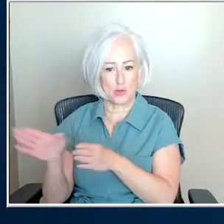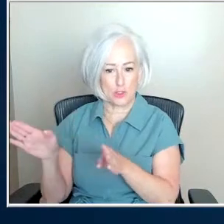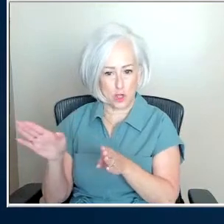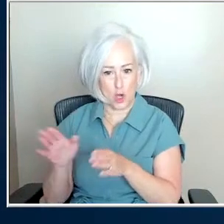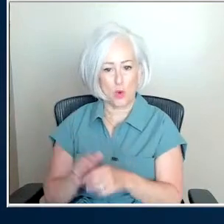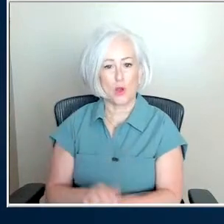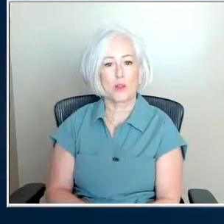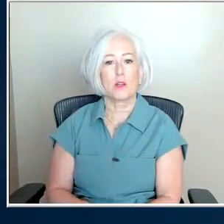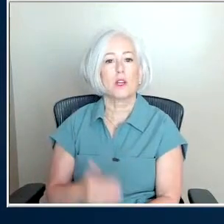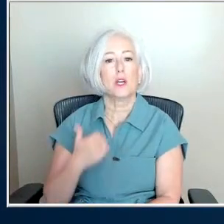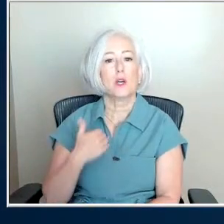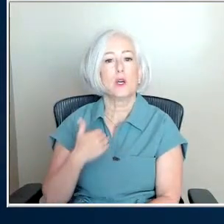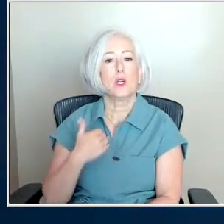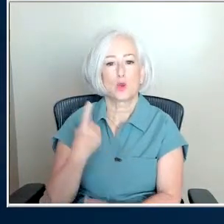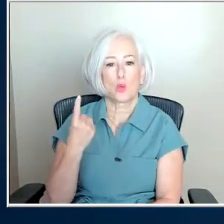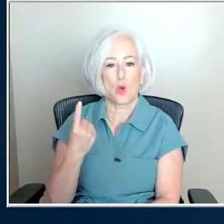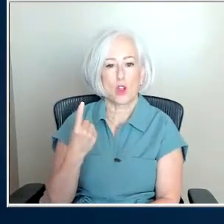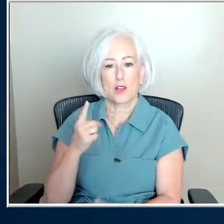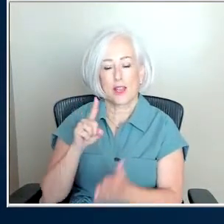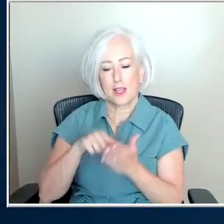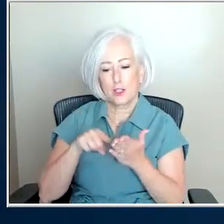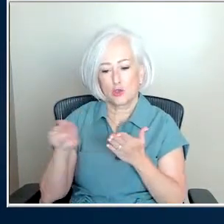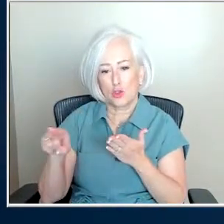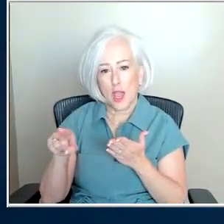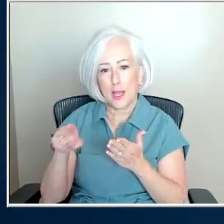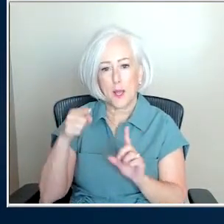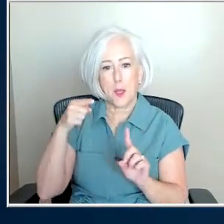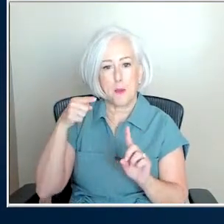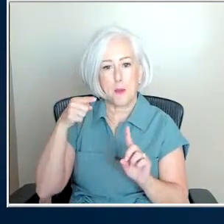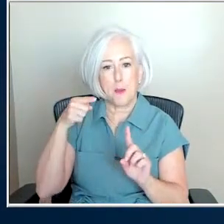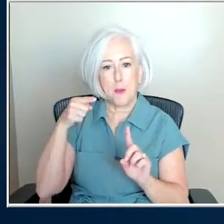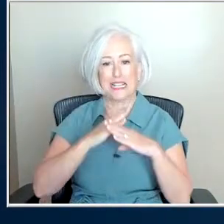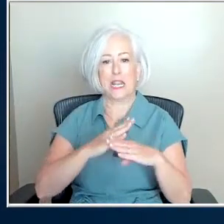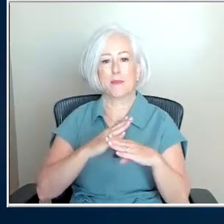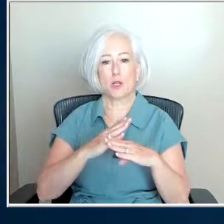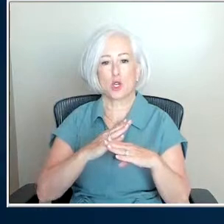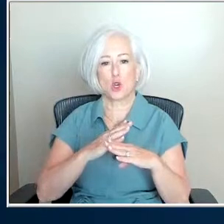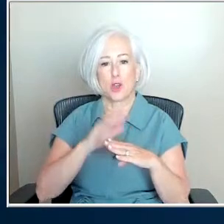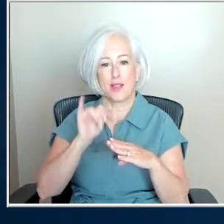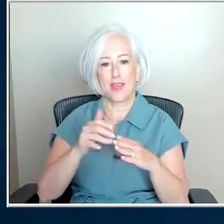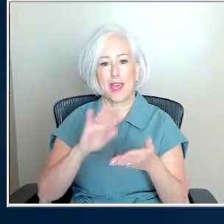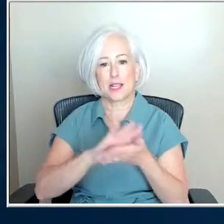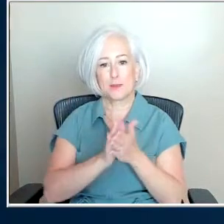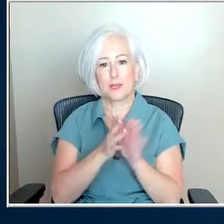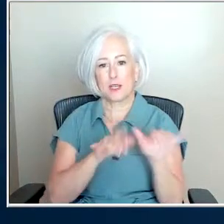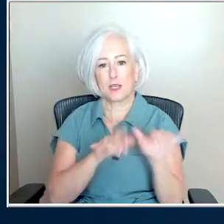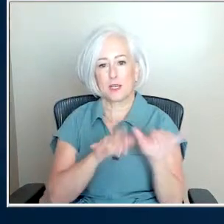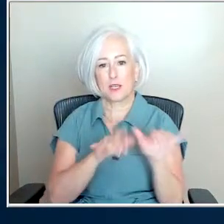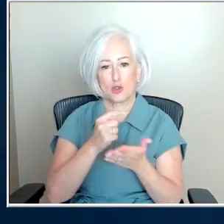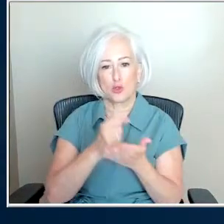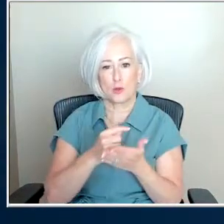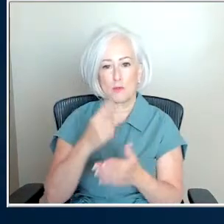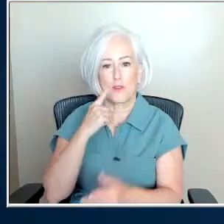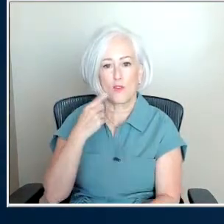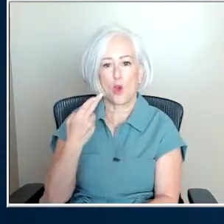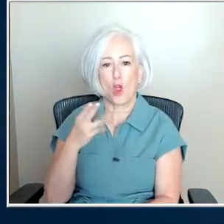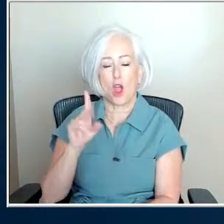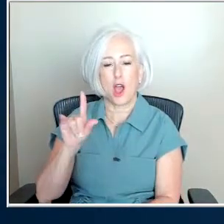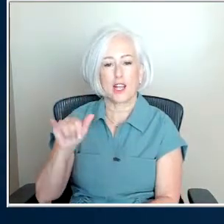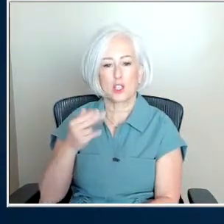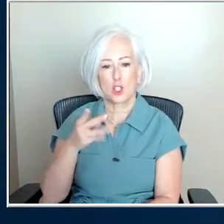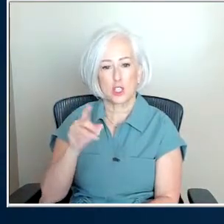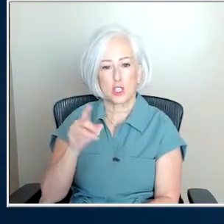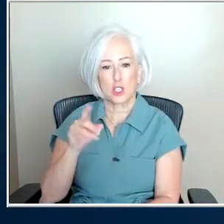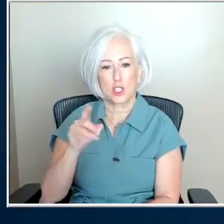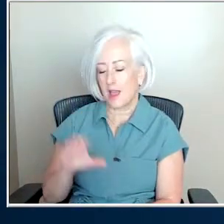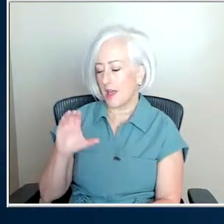immune checkpoint inhibitors, which have become a standard treatment in patients with Hodgkin's, and CAR T. So again, there's